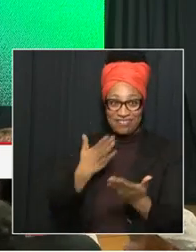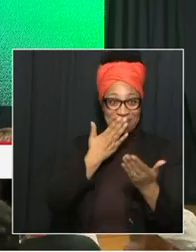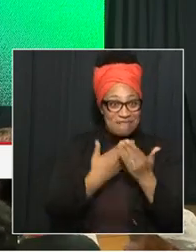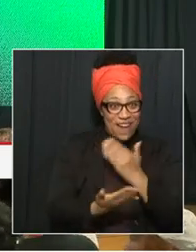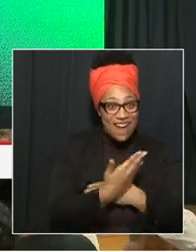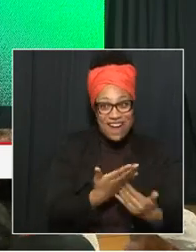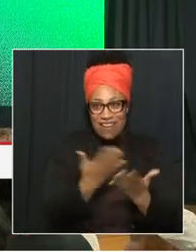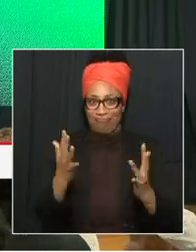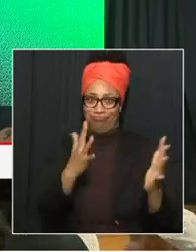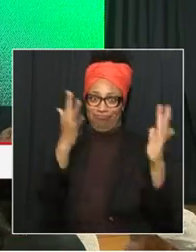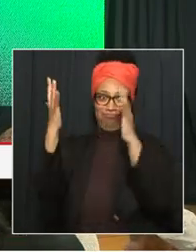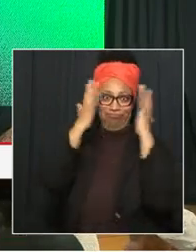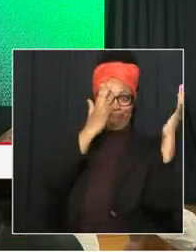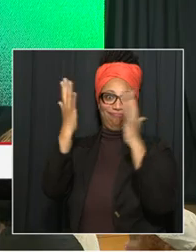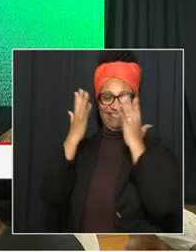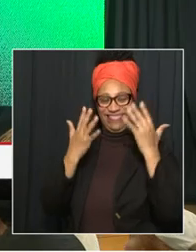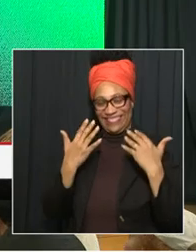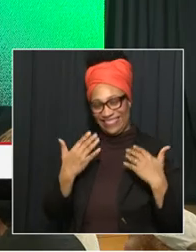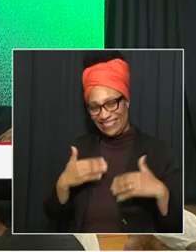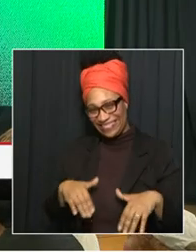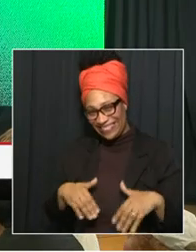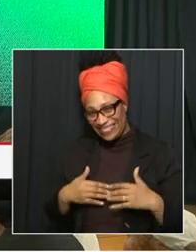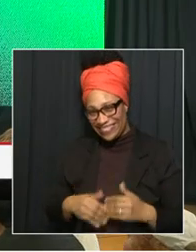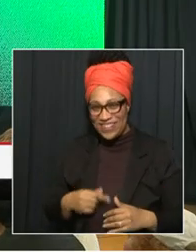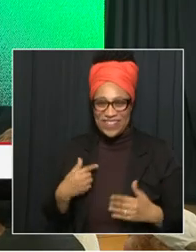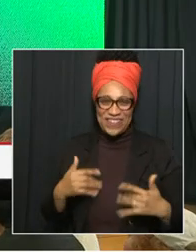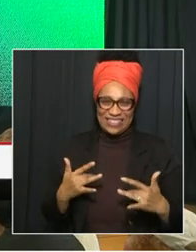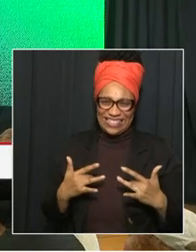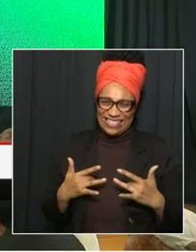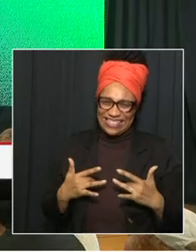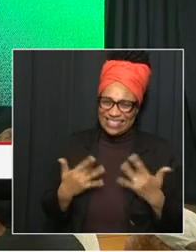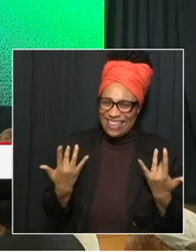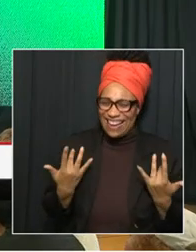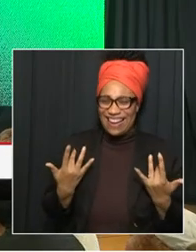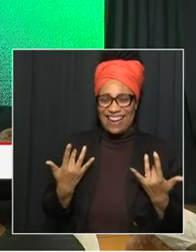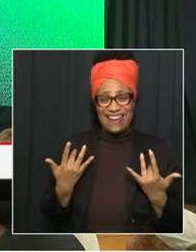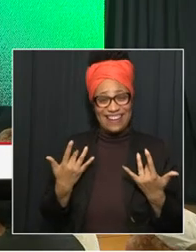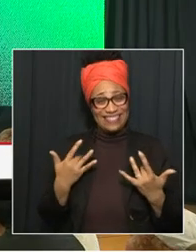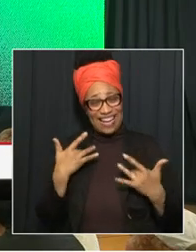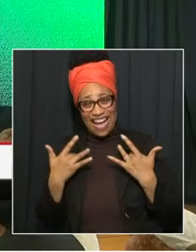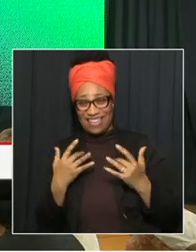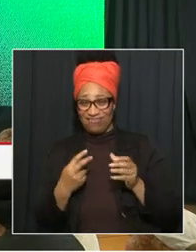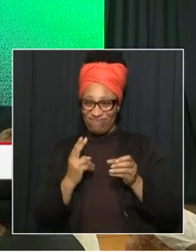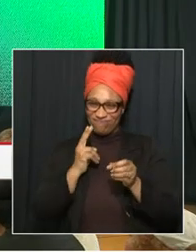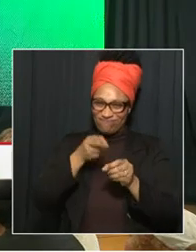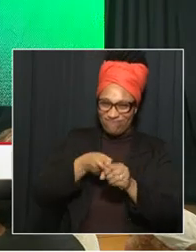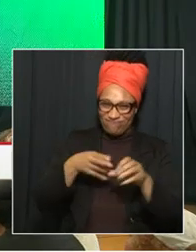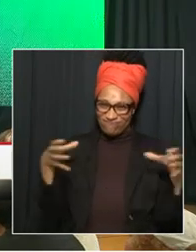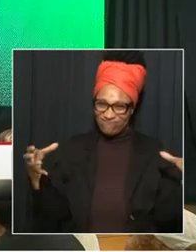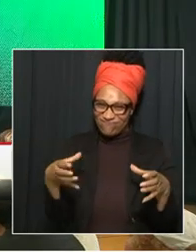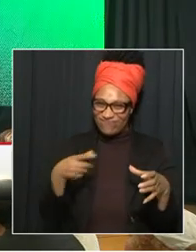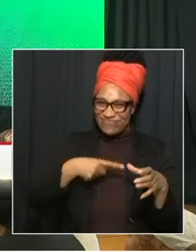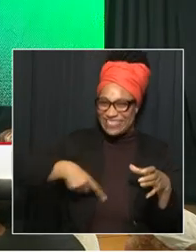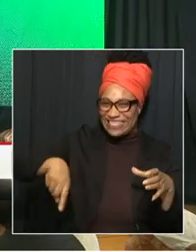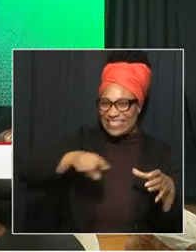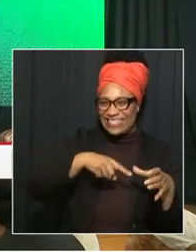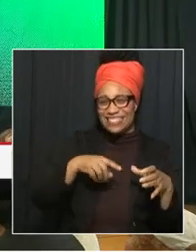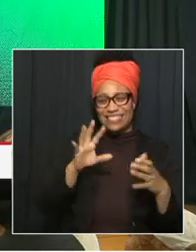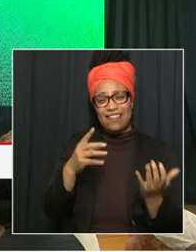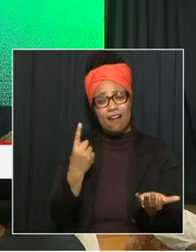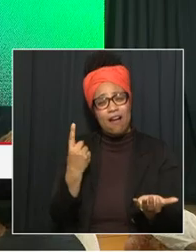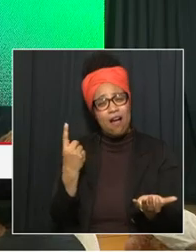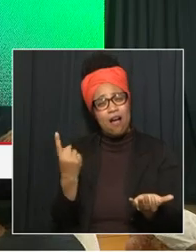I am just so delighted to be here with all of you today, and I always love being, can you hear me